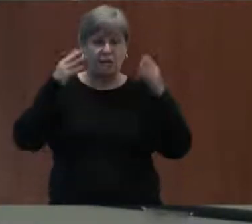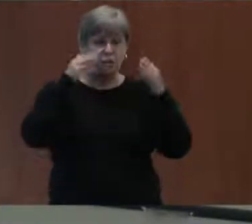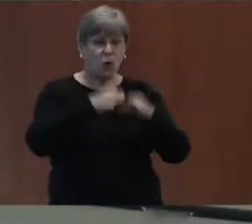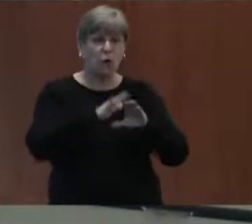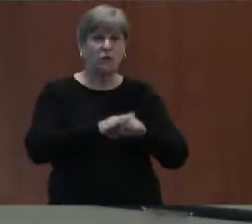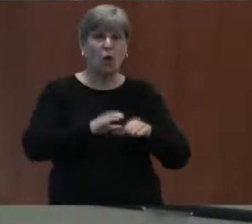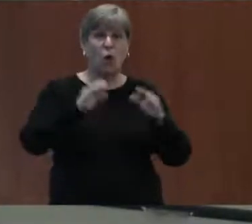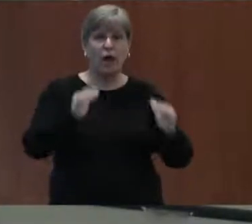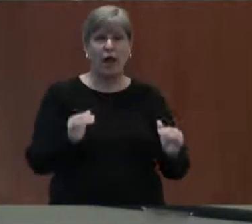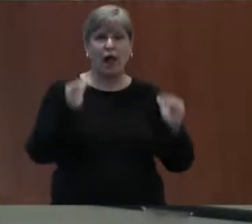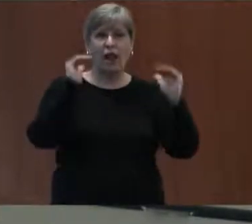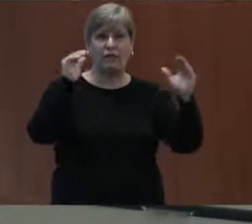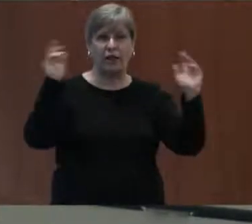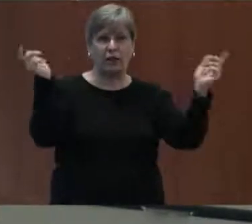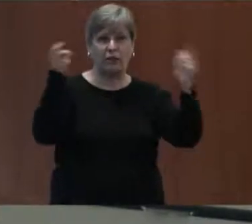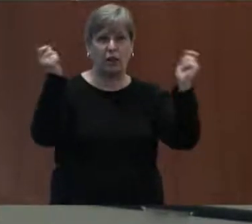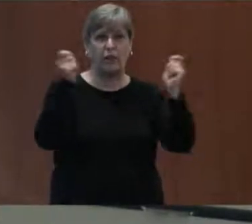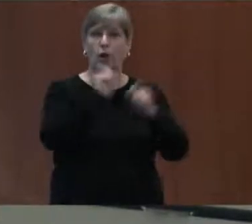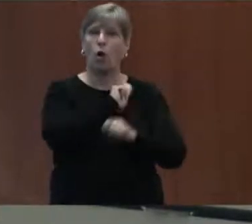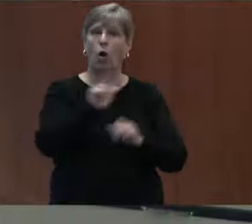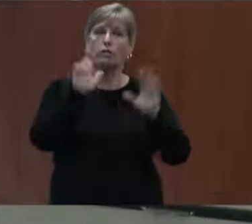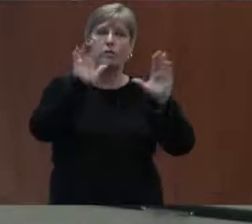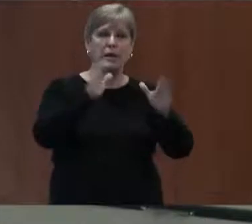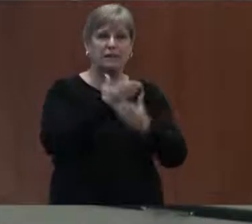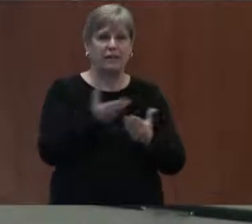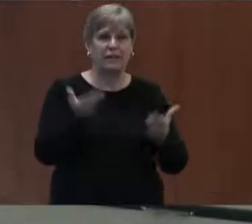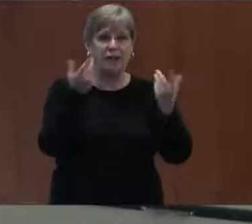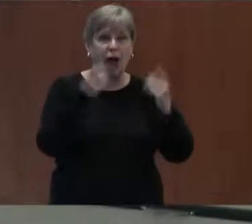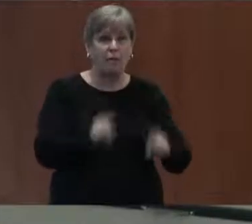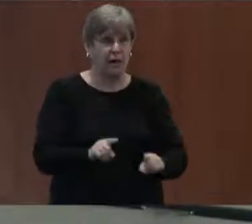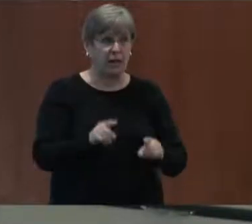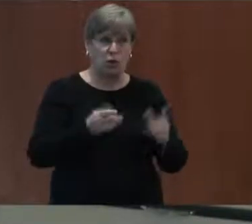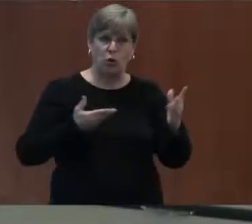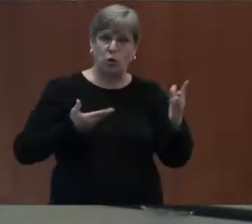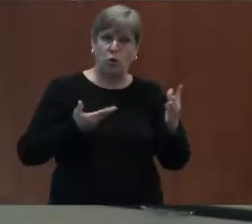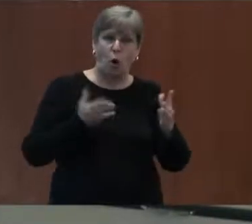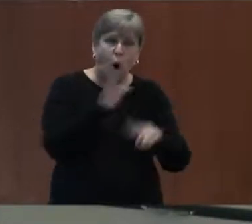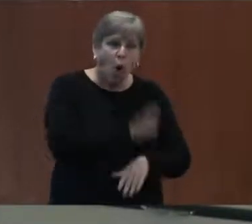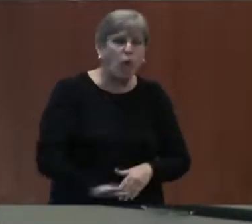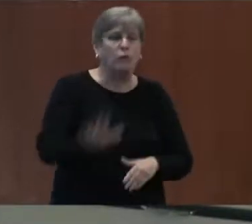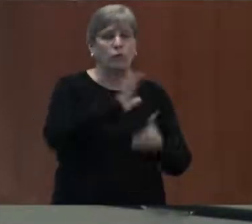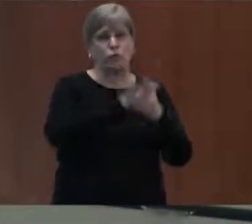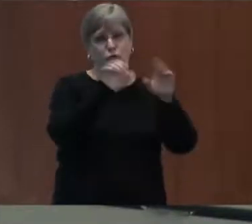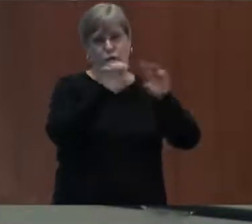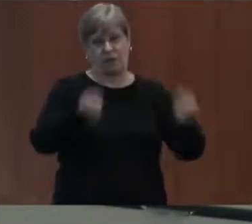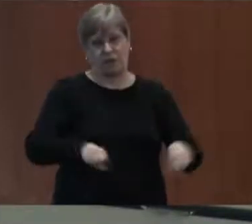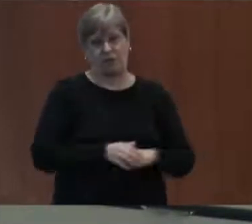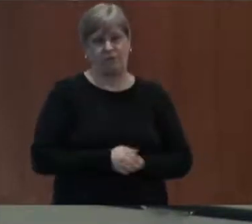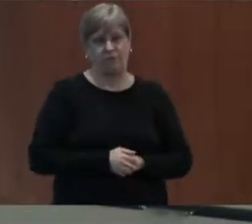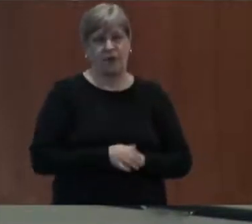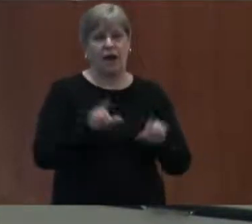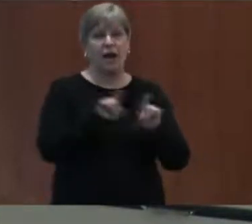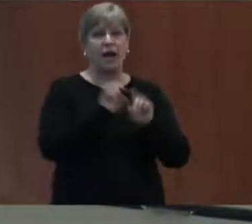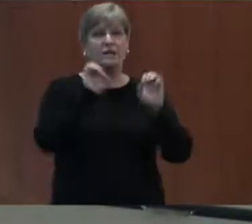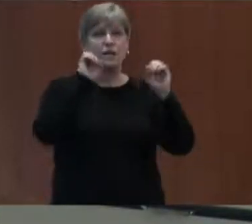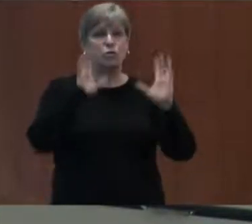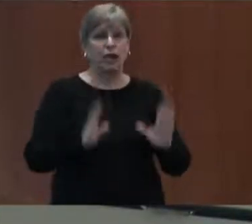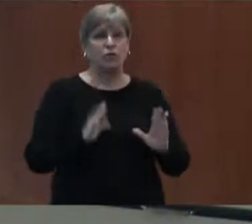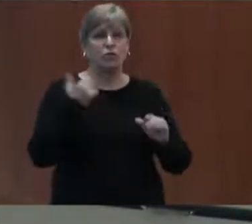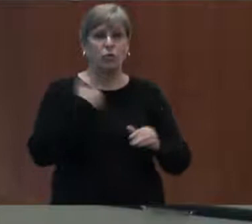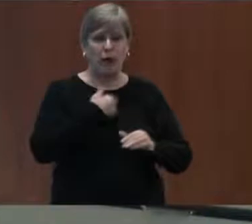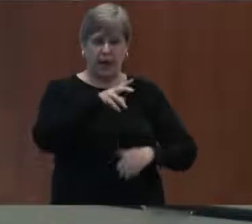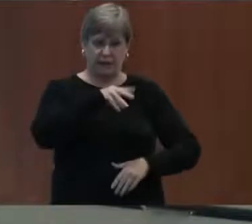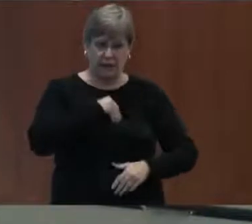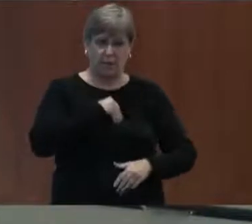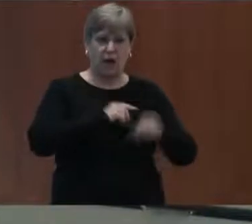on elevating and celebrating all the amazing things that are happening throughout our school system. As educators, we take on a variety of